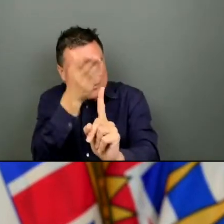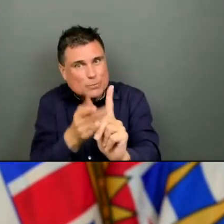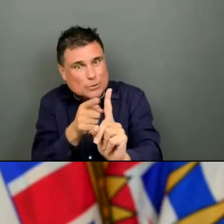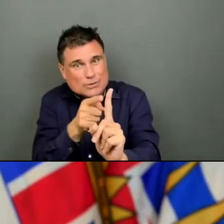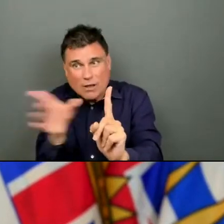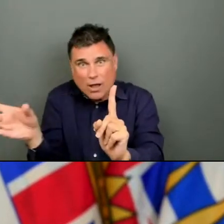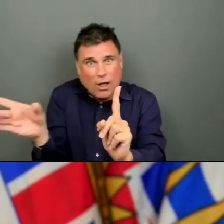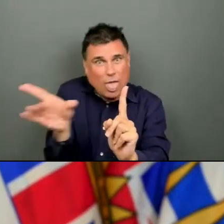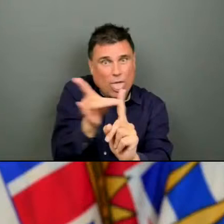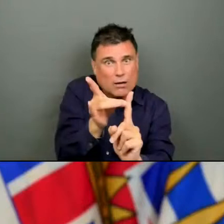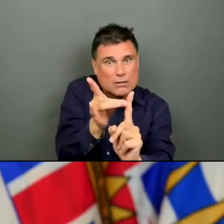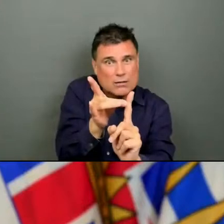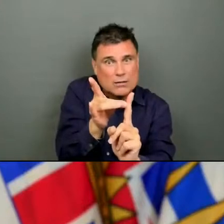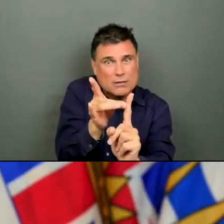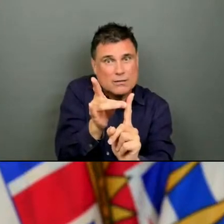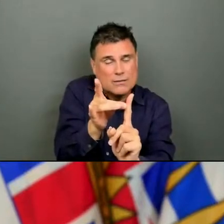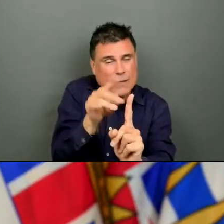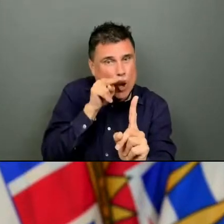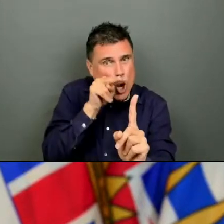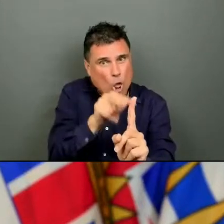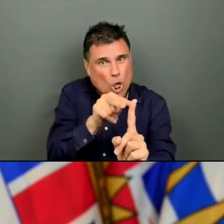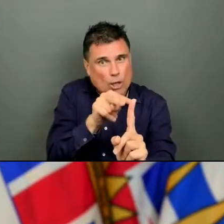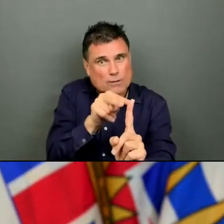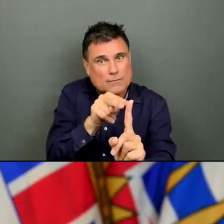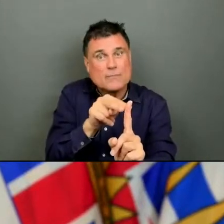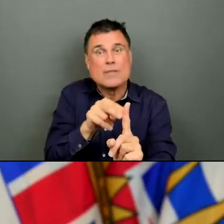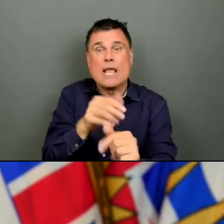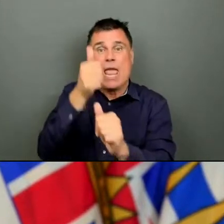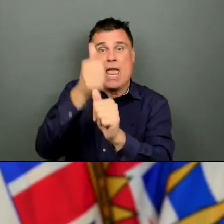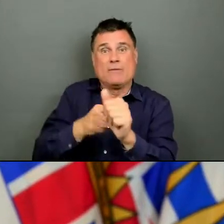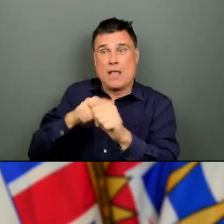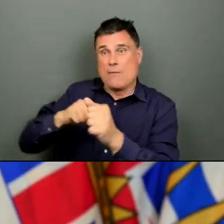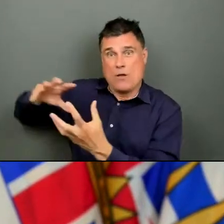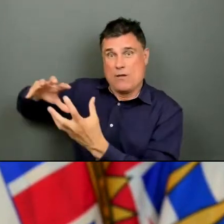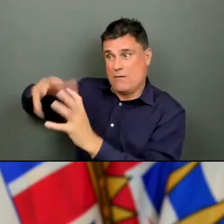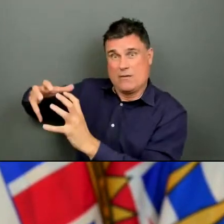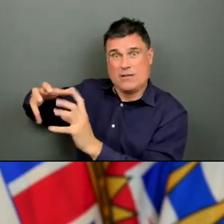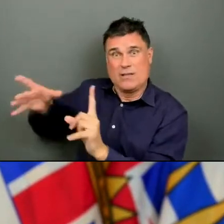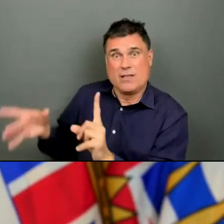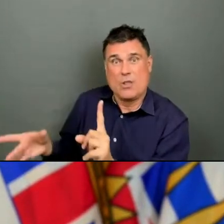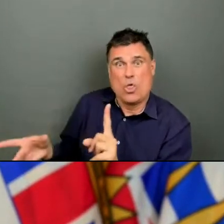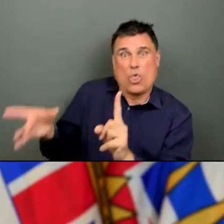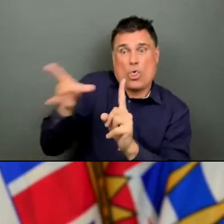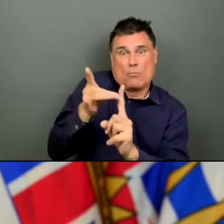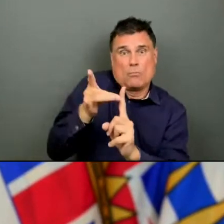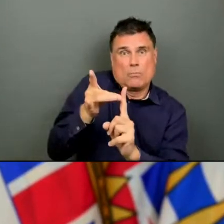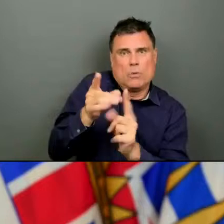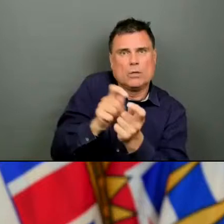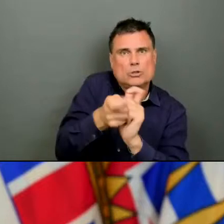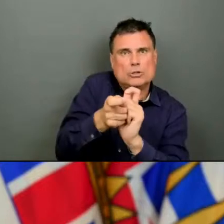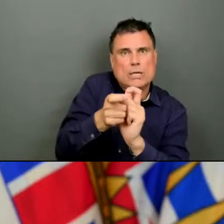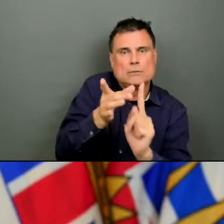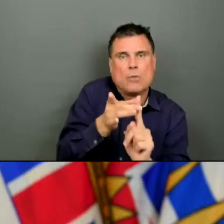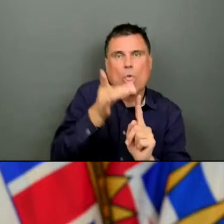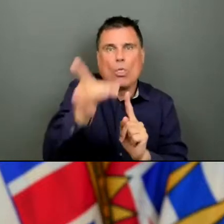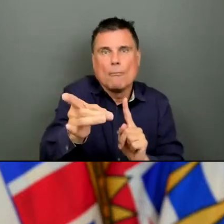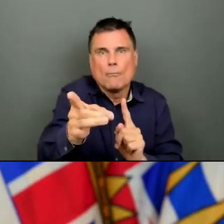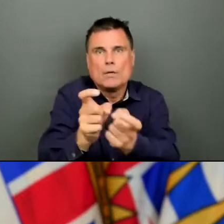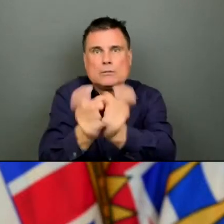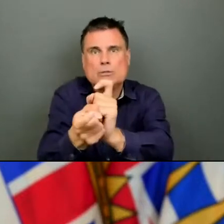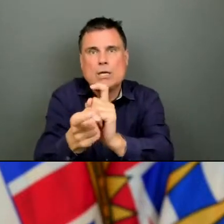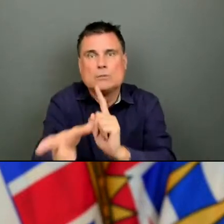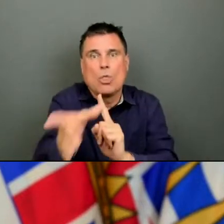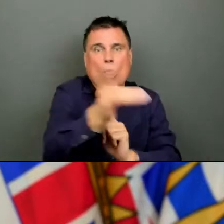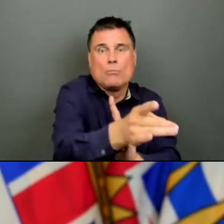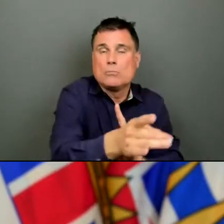time the virus replicates, it changes a little bit. So we could potentially have a strain arise here that has a